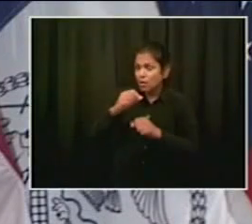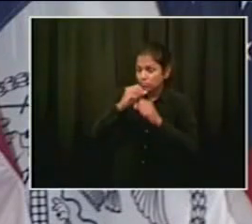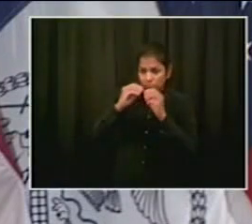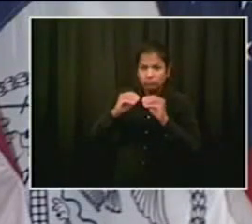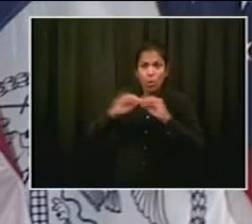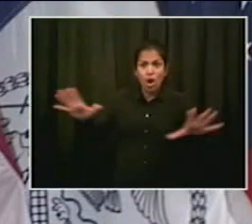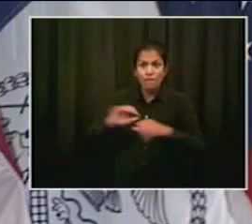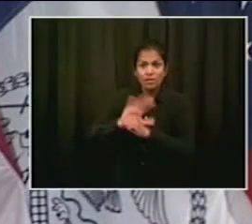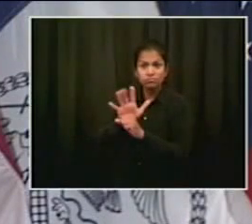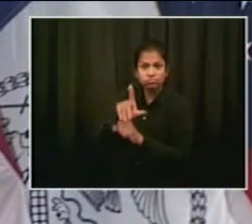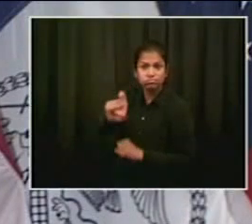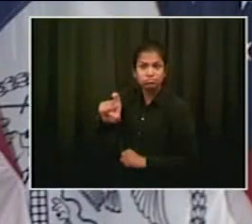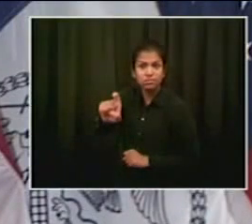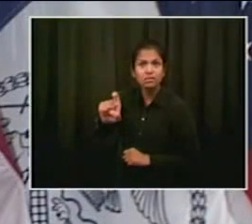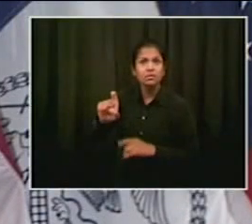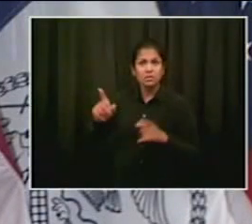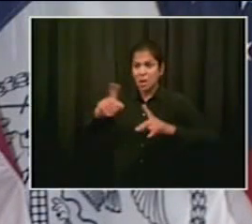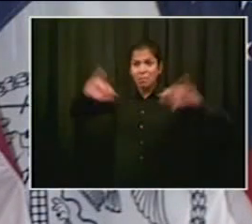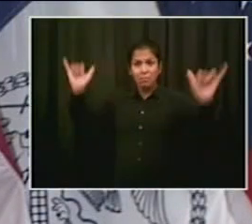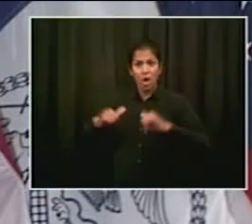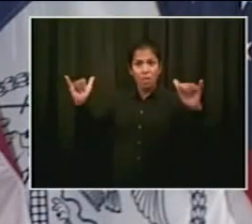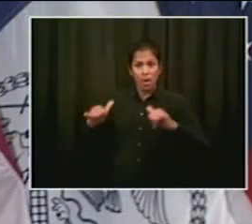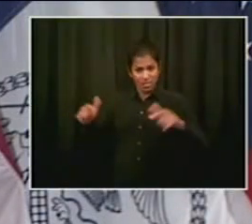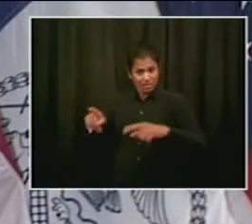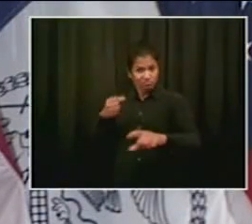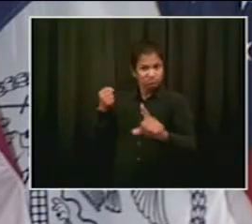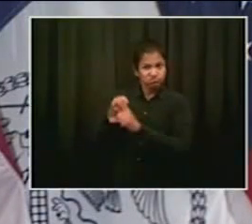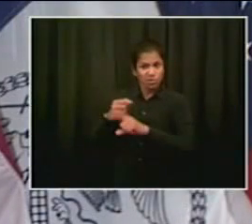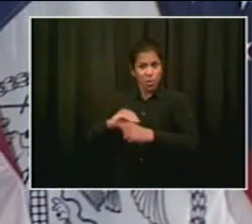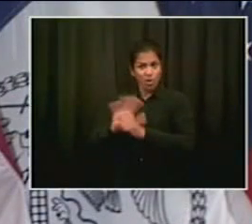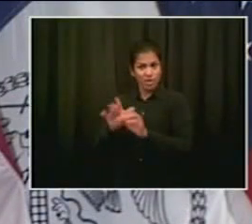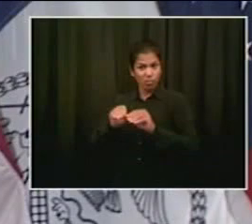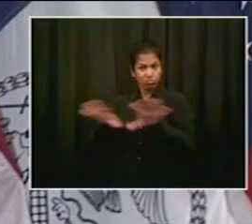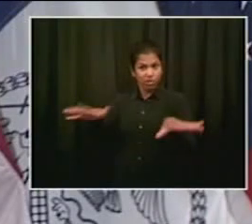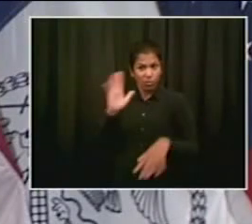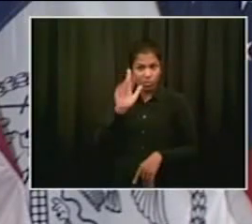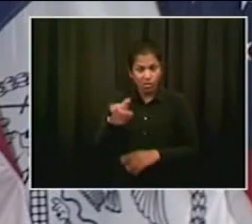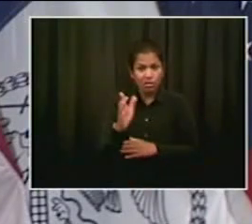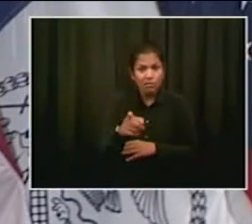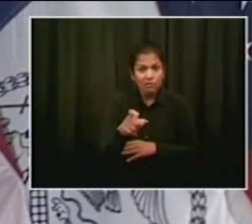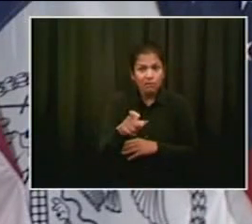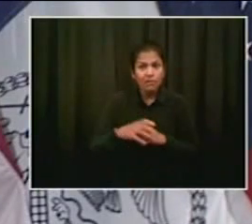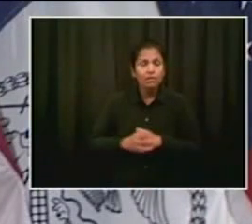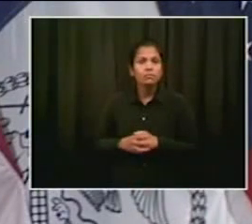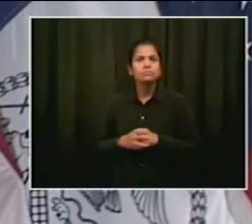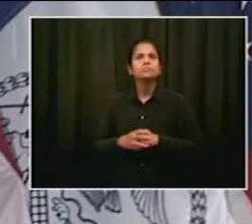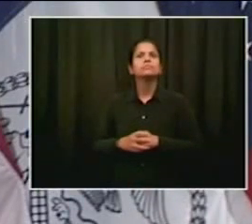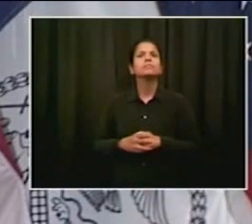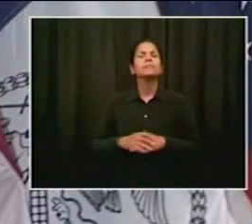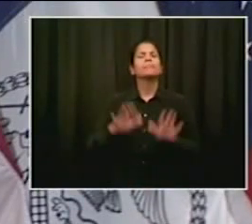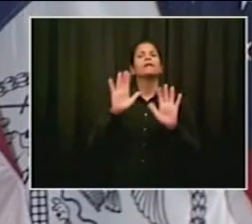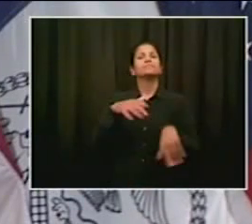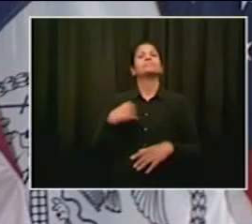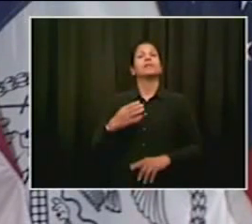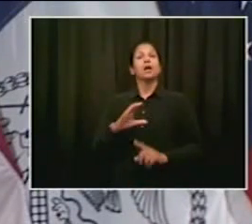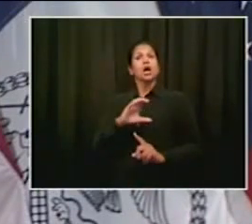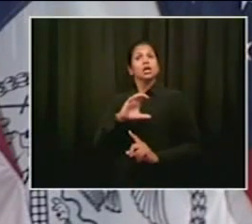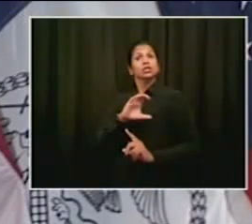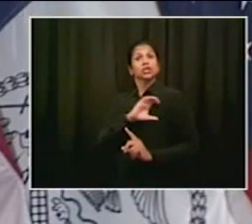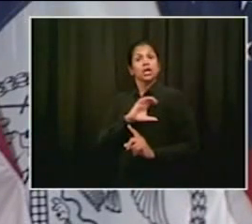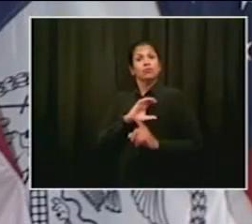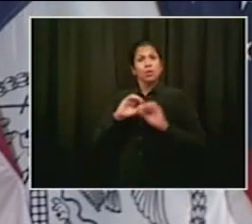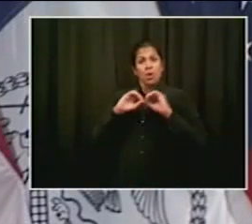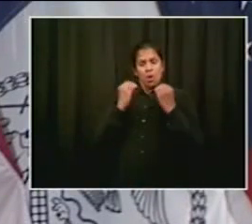too large numbers, whatever it may be, the sheriff's office has done an amazing job intervening, as have other